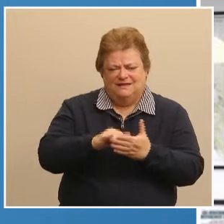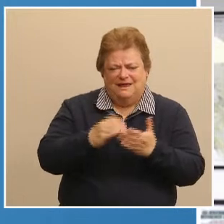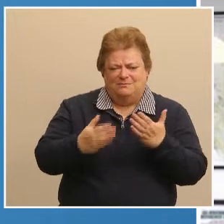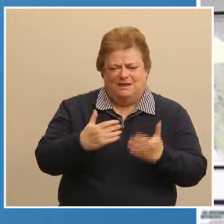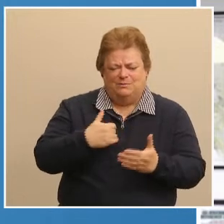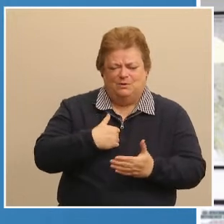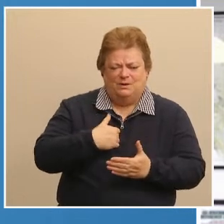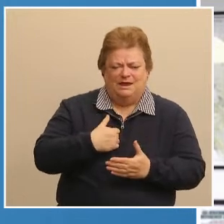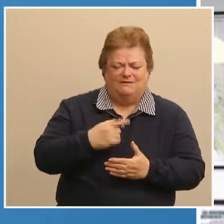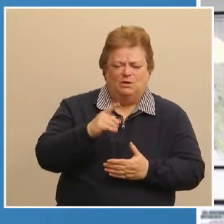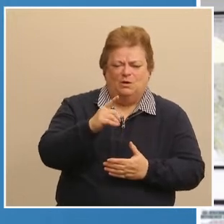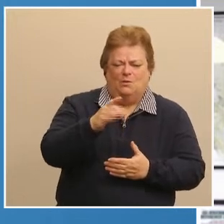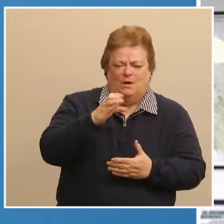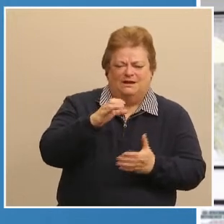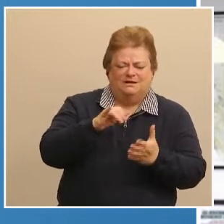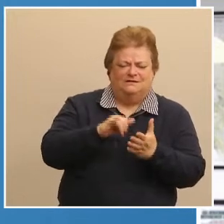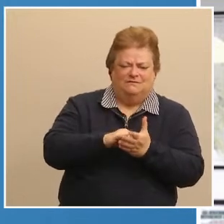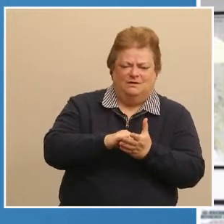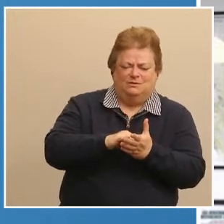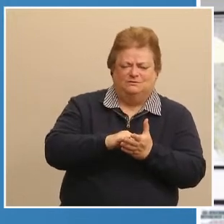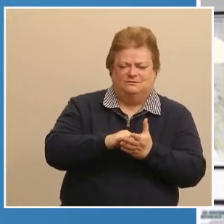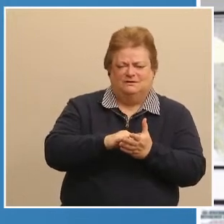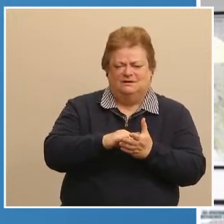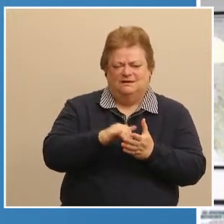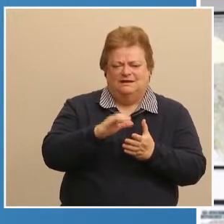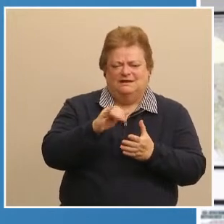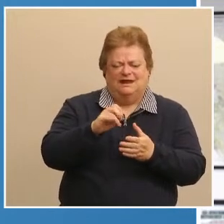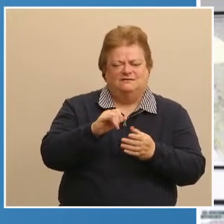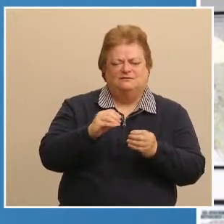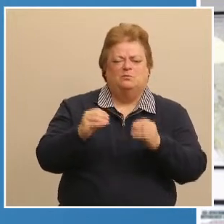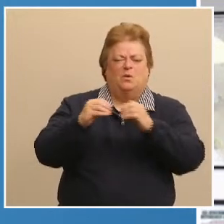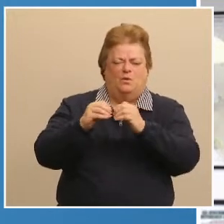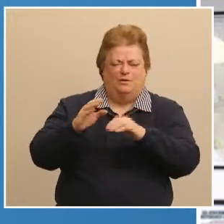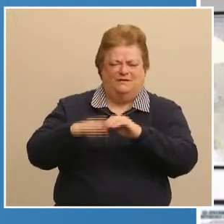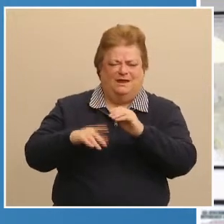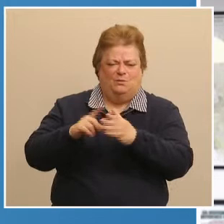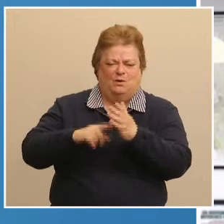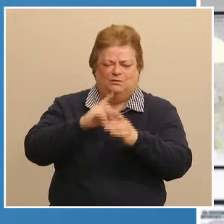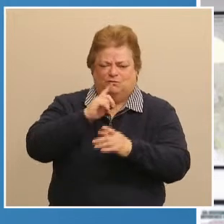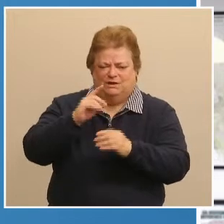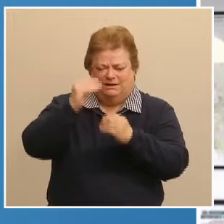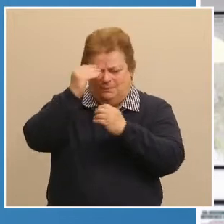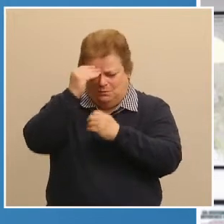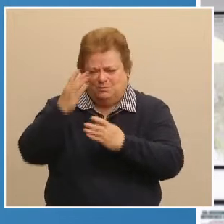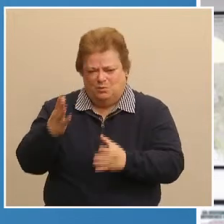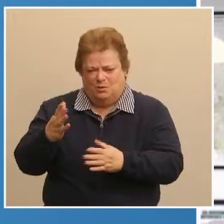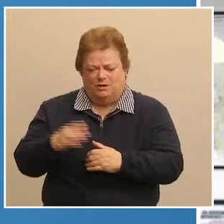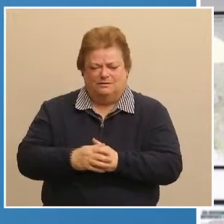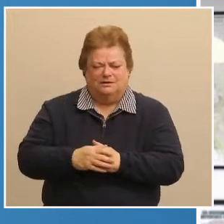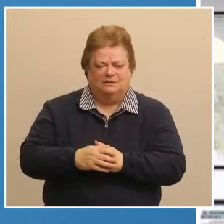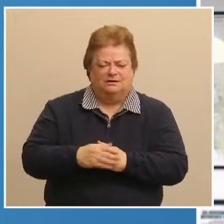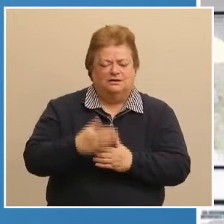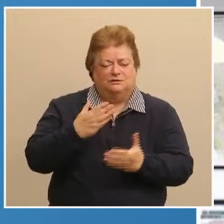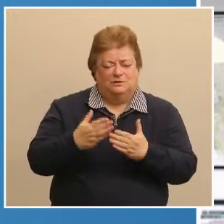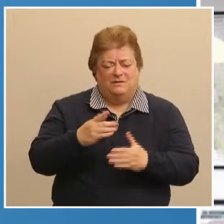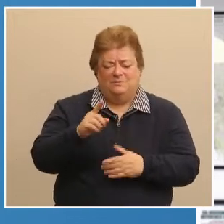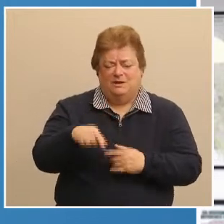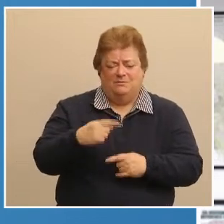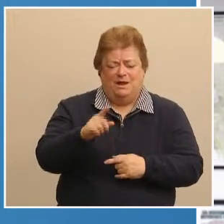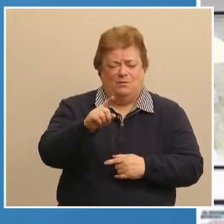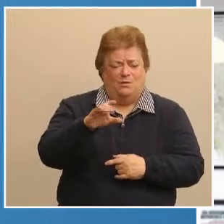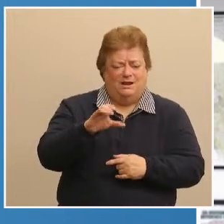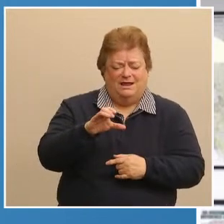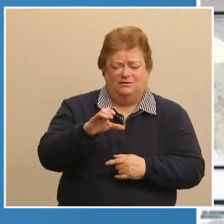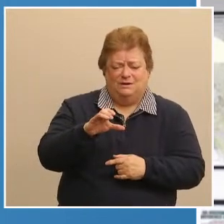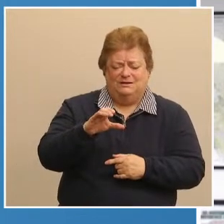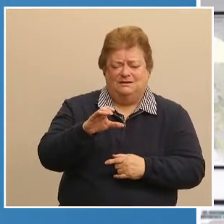100-fold more of those cases than have been officially reported. So we probably have had somewhere around 100,000 cases of that new